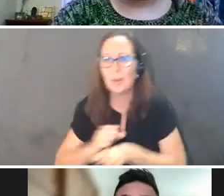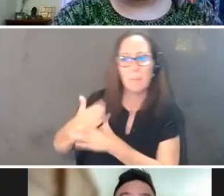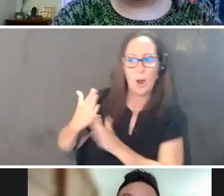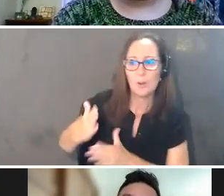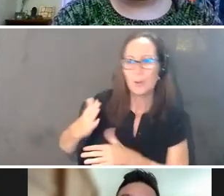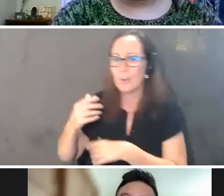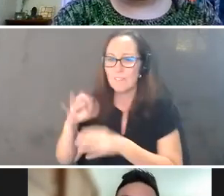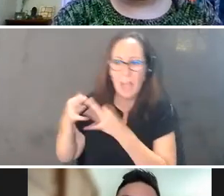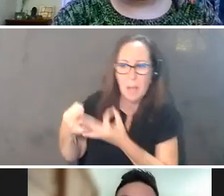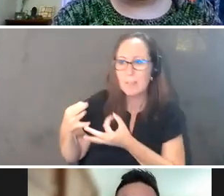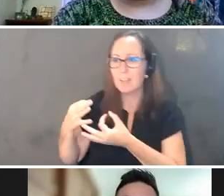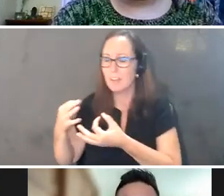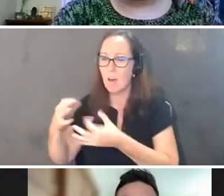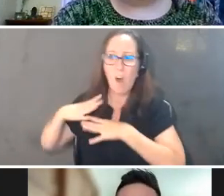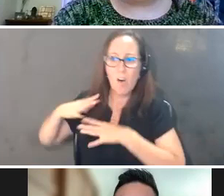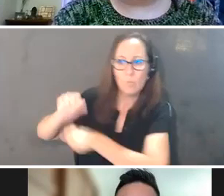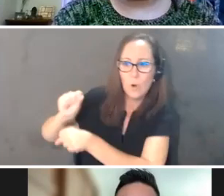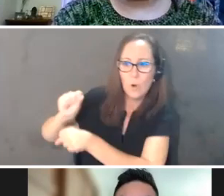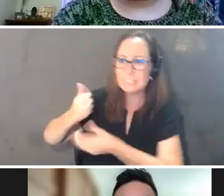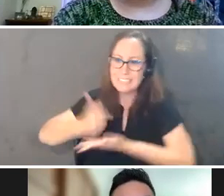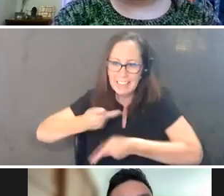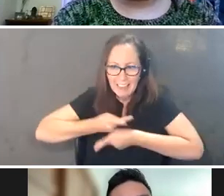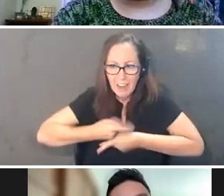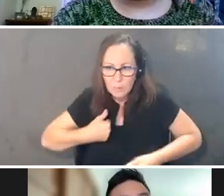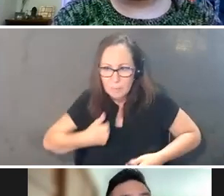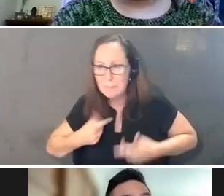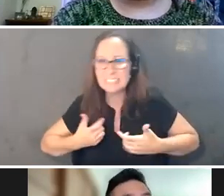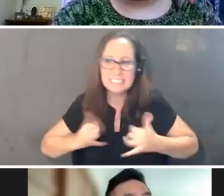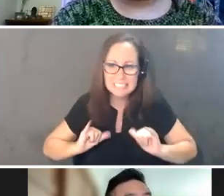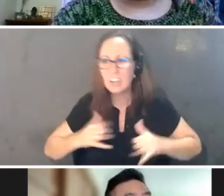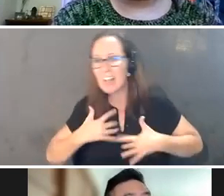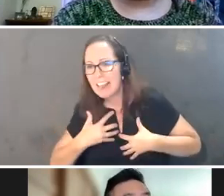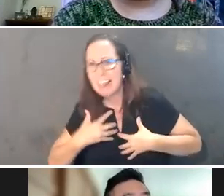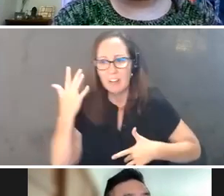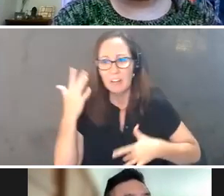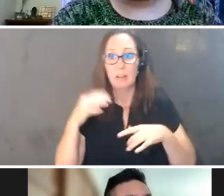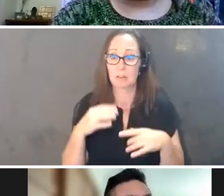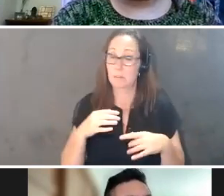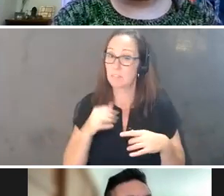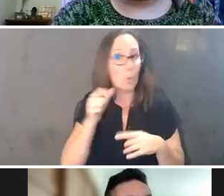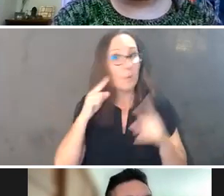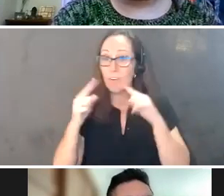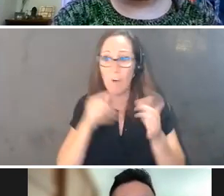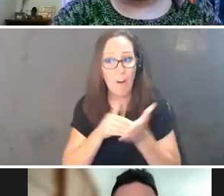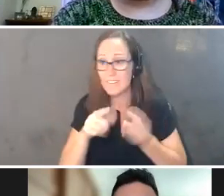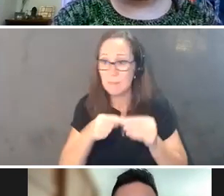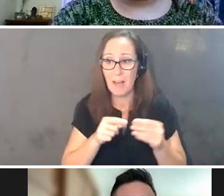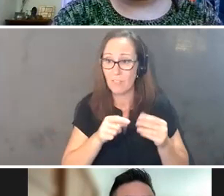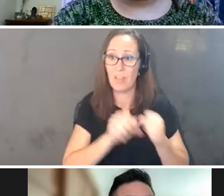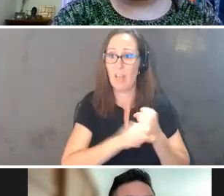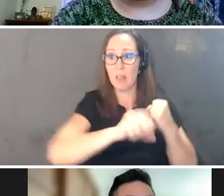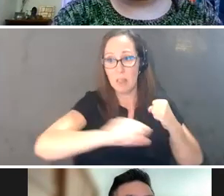for me. You see that domino effect is just so devastating. And we probably don't hear enough about that. And so with